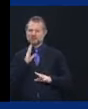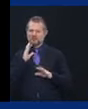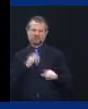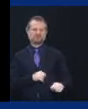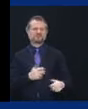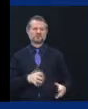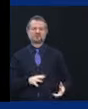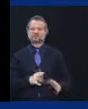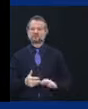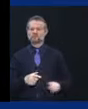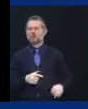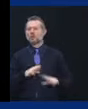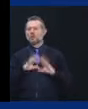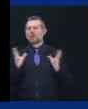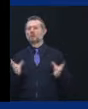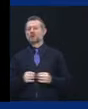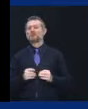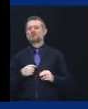it's good news.